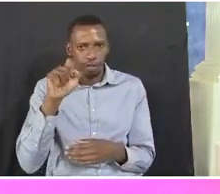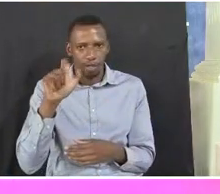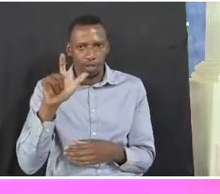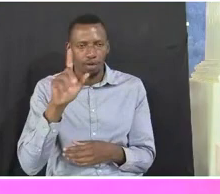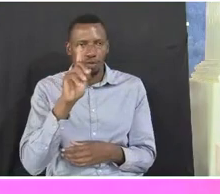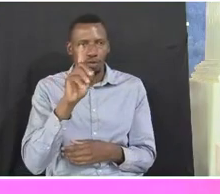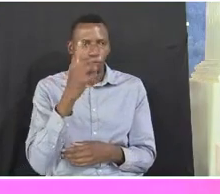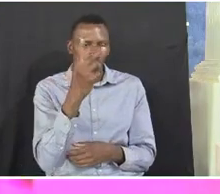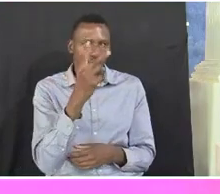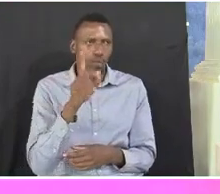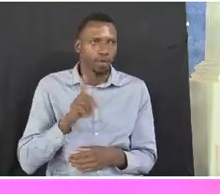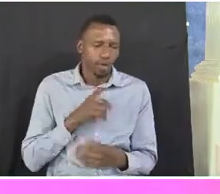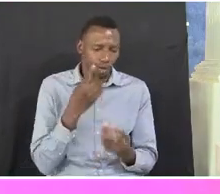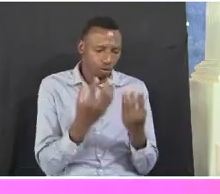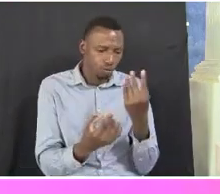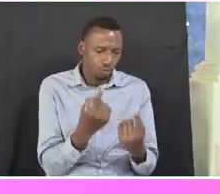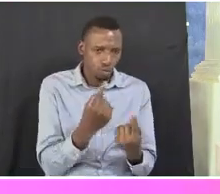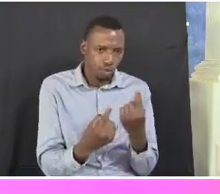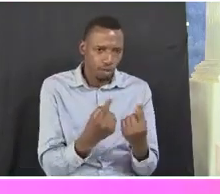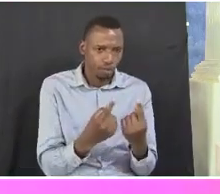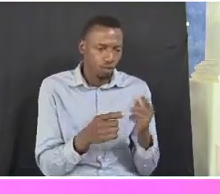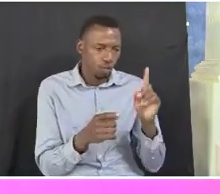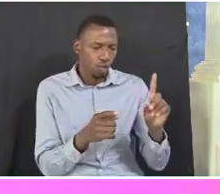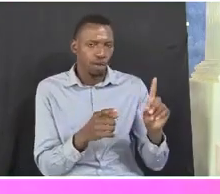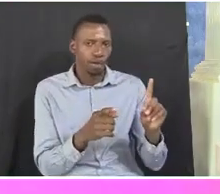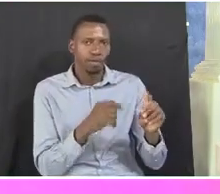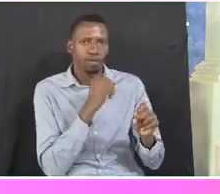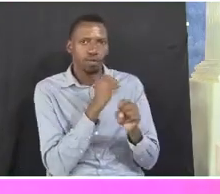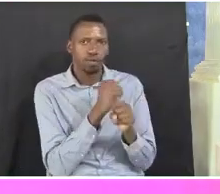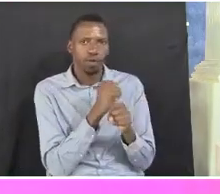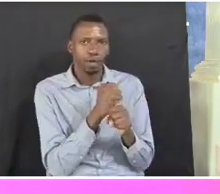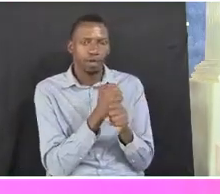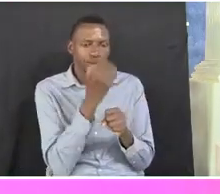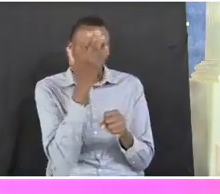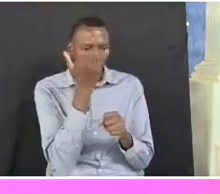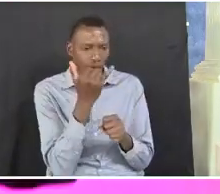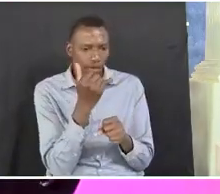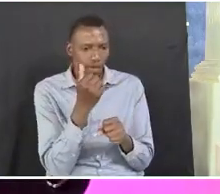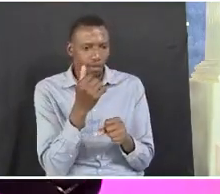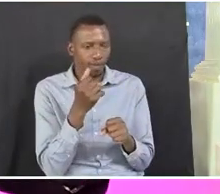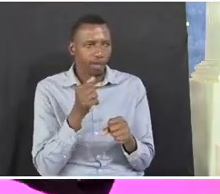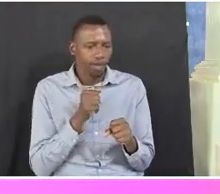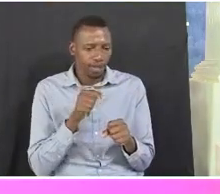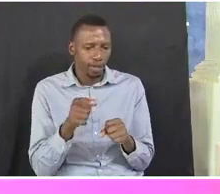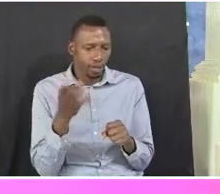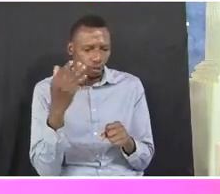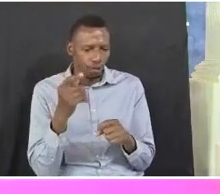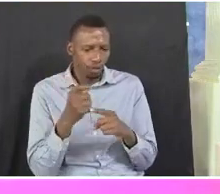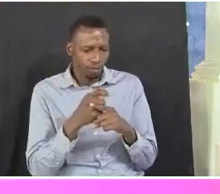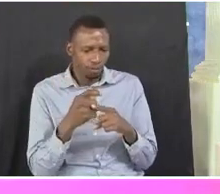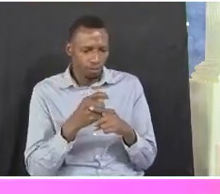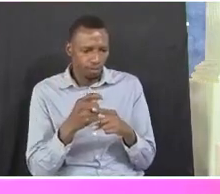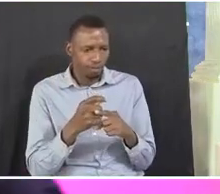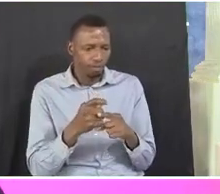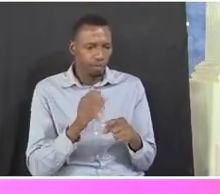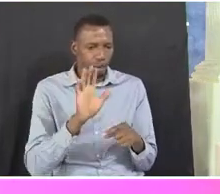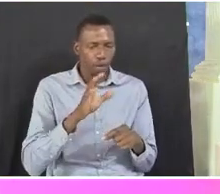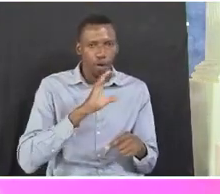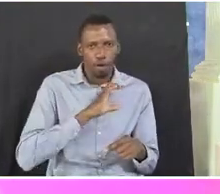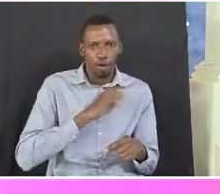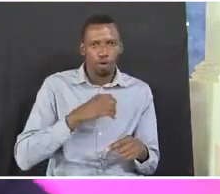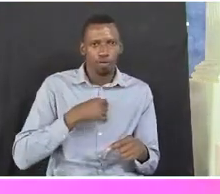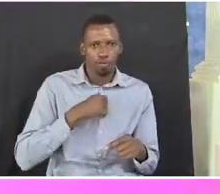in one hostel. One was working because she was trained to wash her own